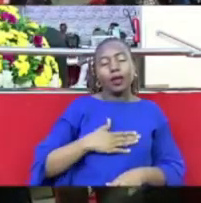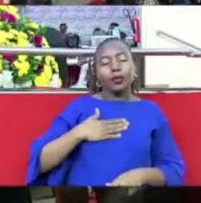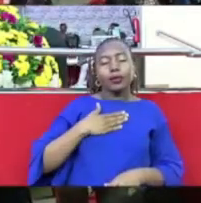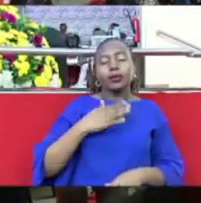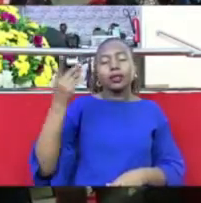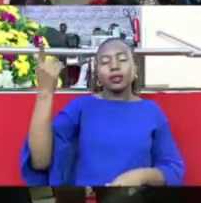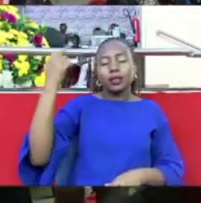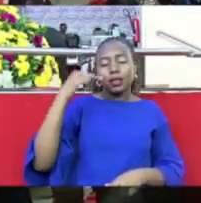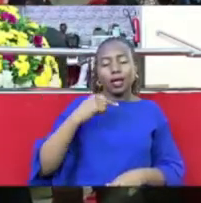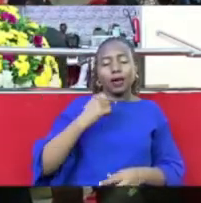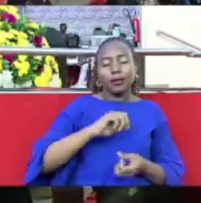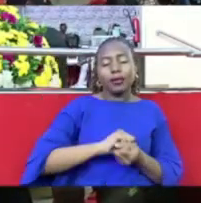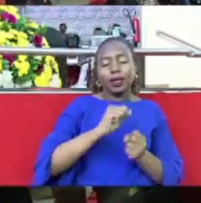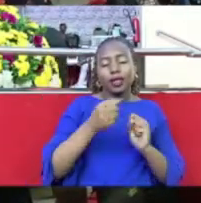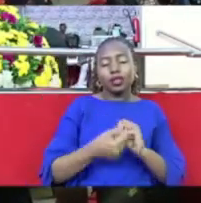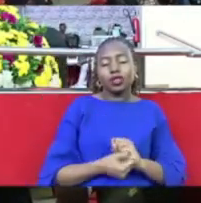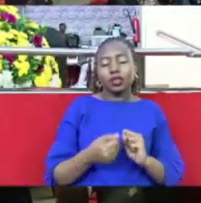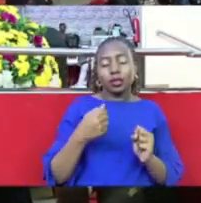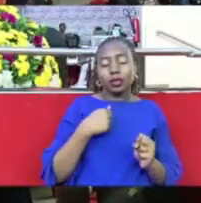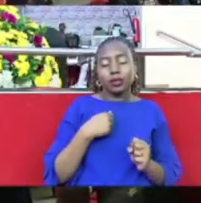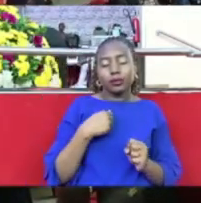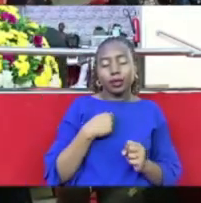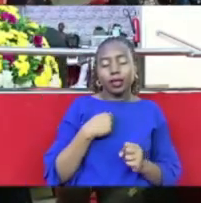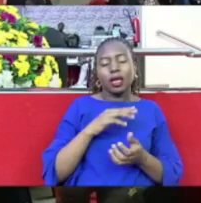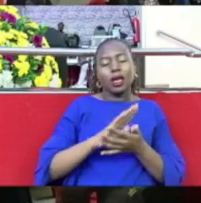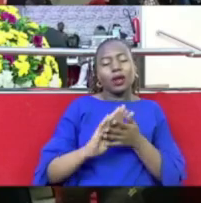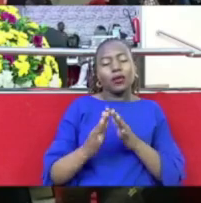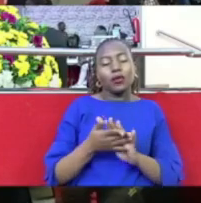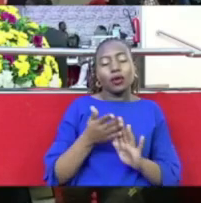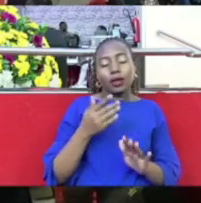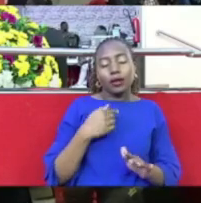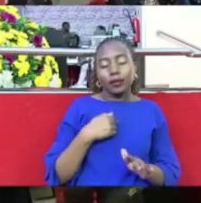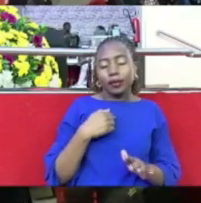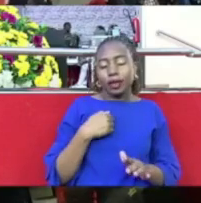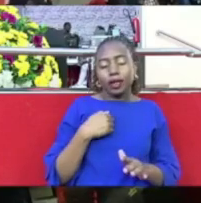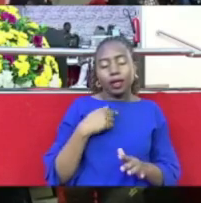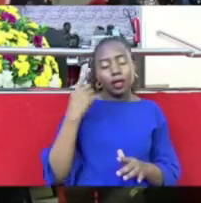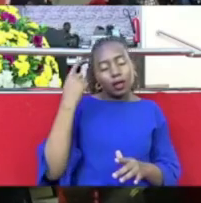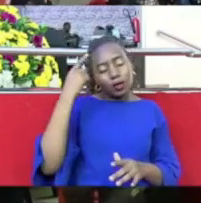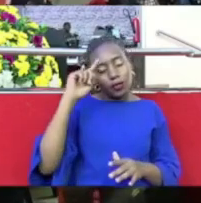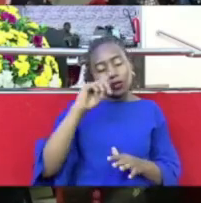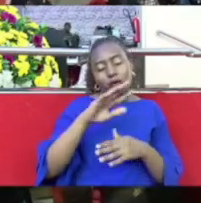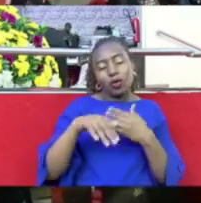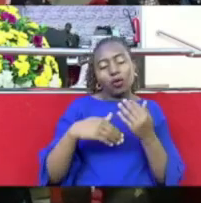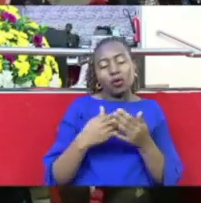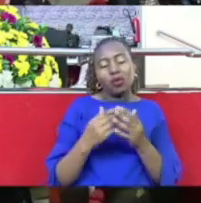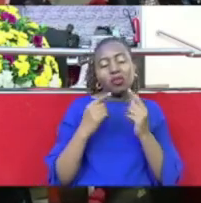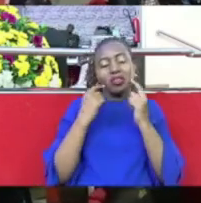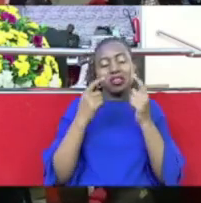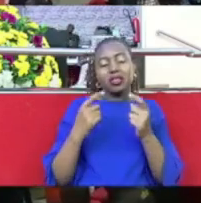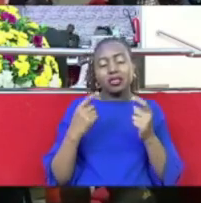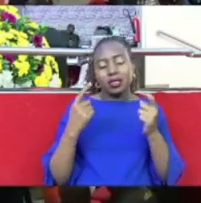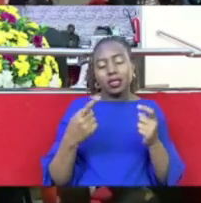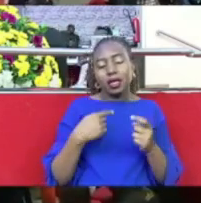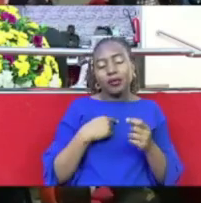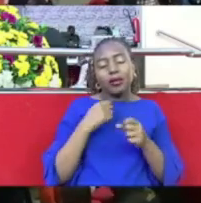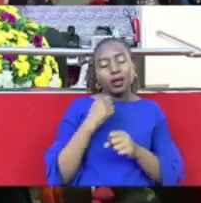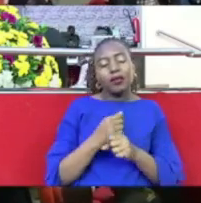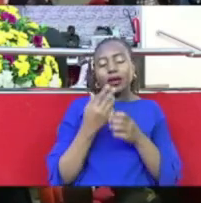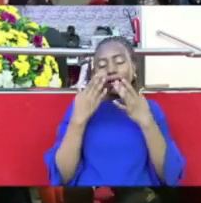Would you come and change me? Forgive me for all the sins I've committed.